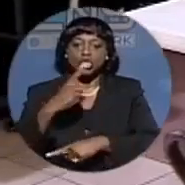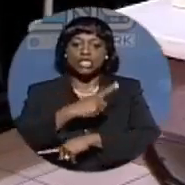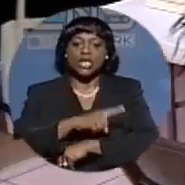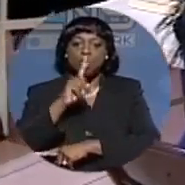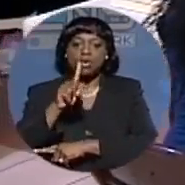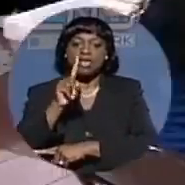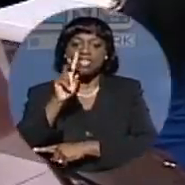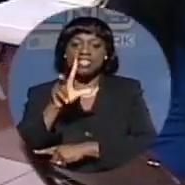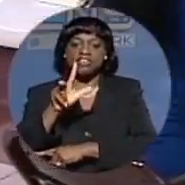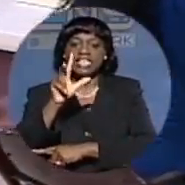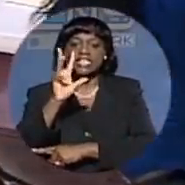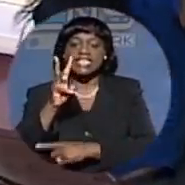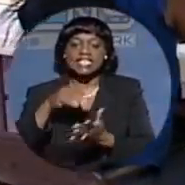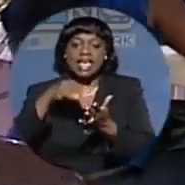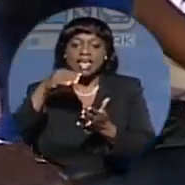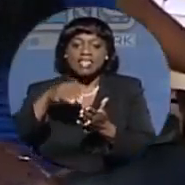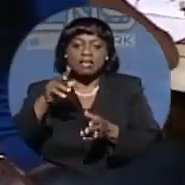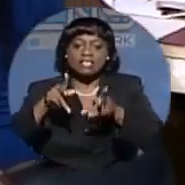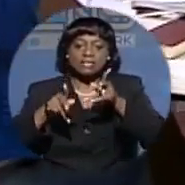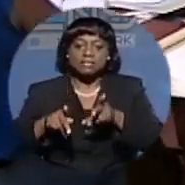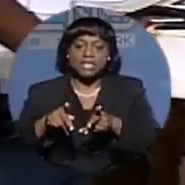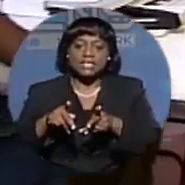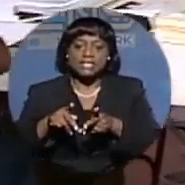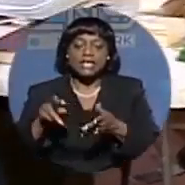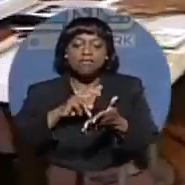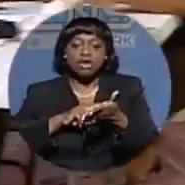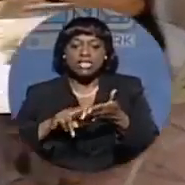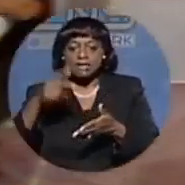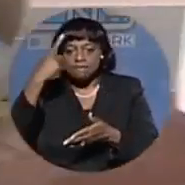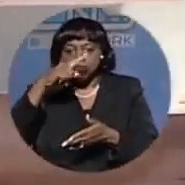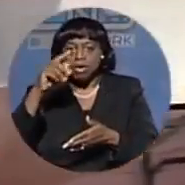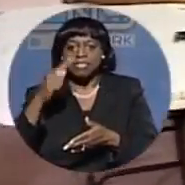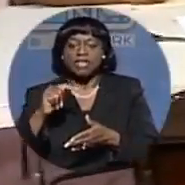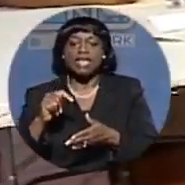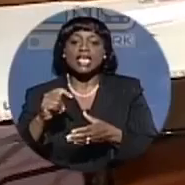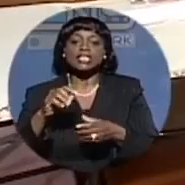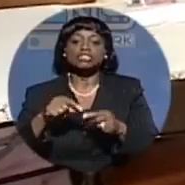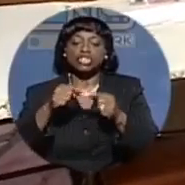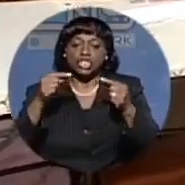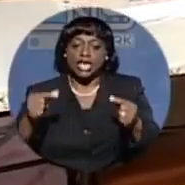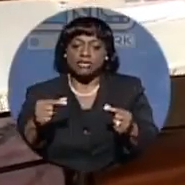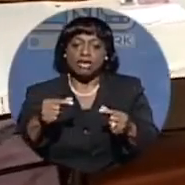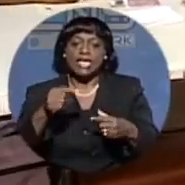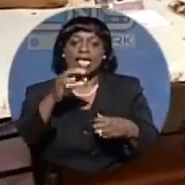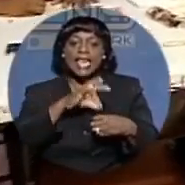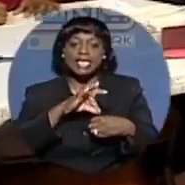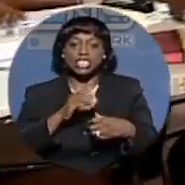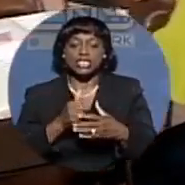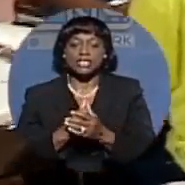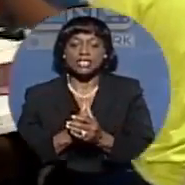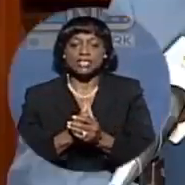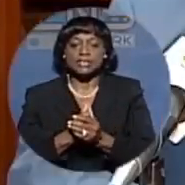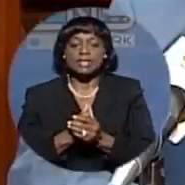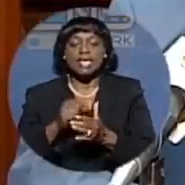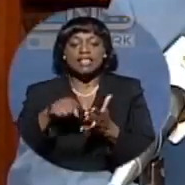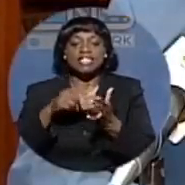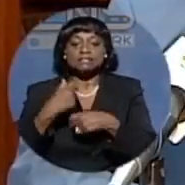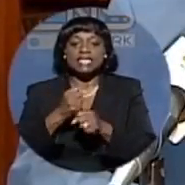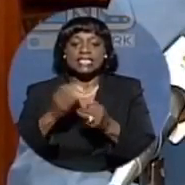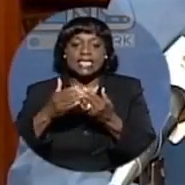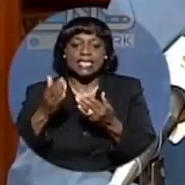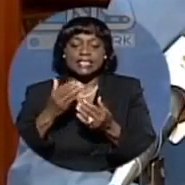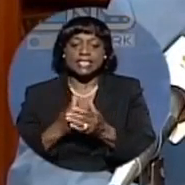136,000 persons have registered for the upcoming general elections. This figure makes it easier for the Boundaries Commission. That gives